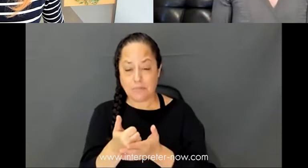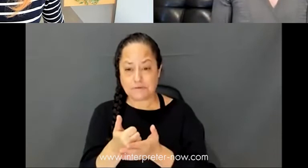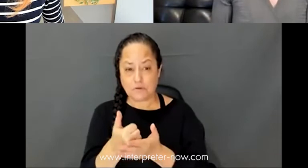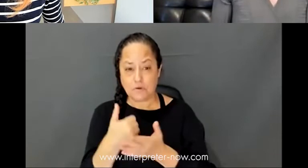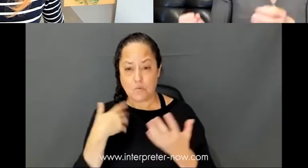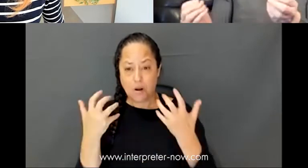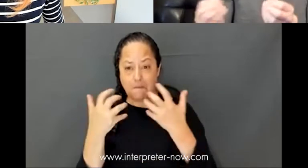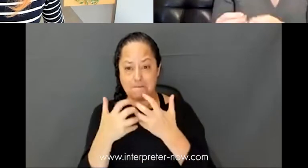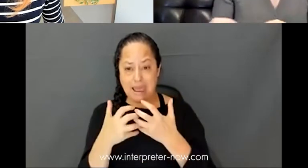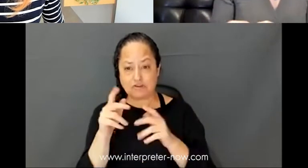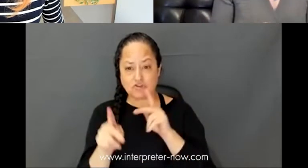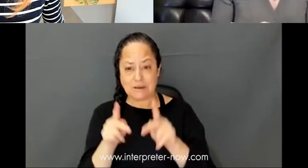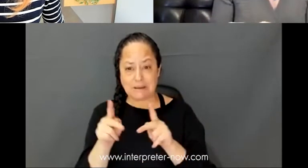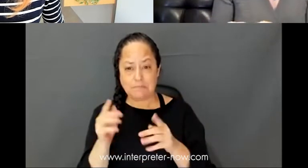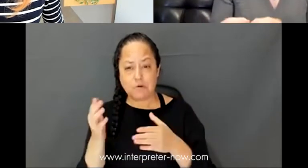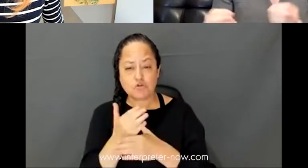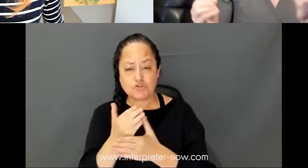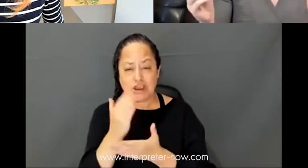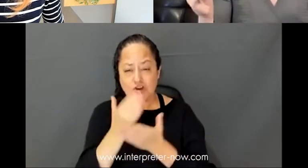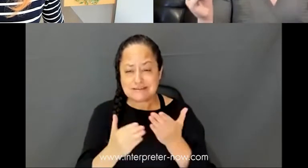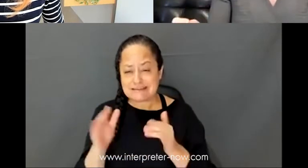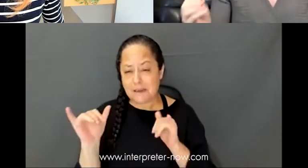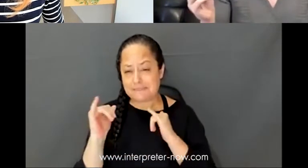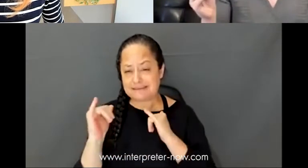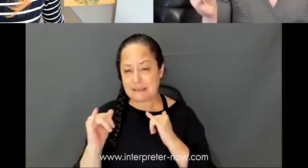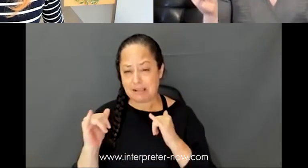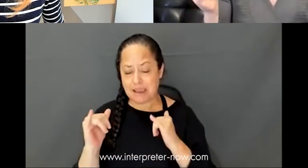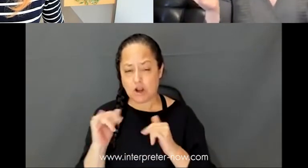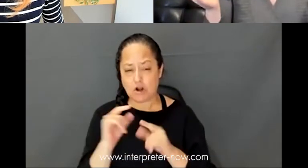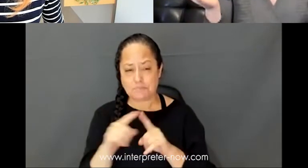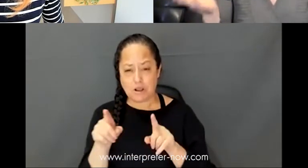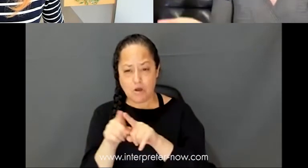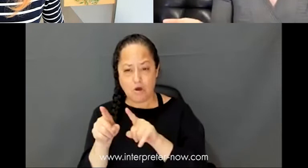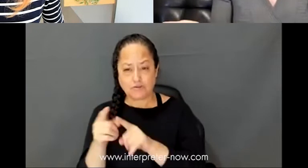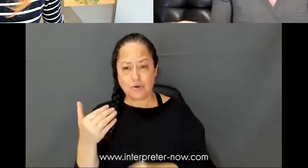matching people that share some similarities, but also